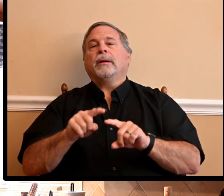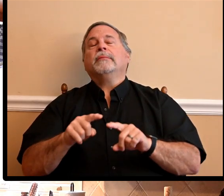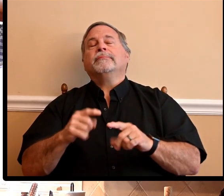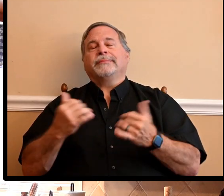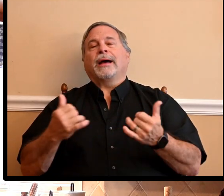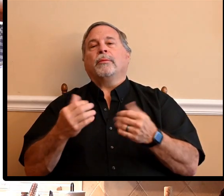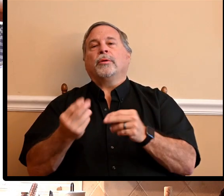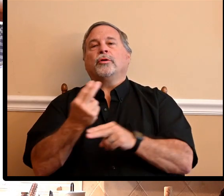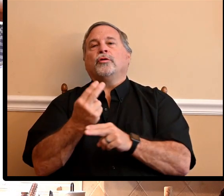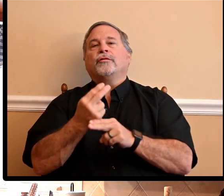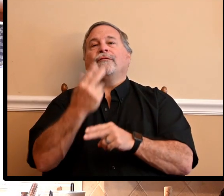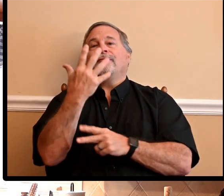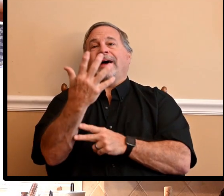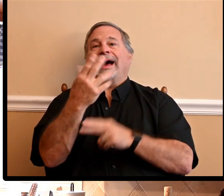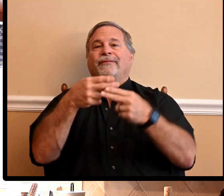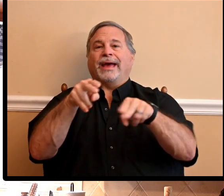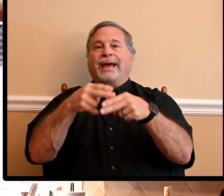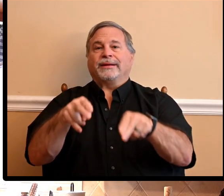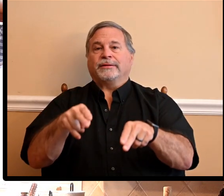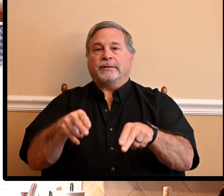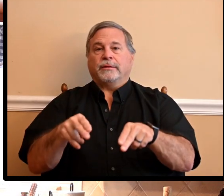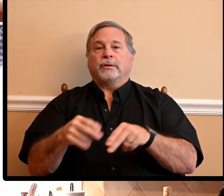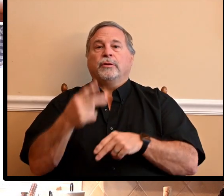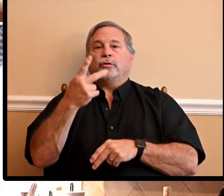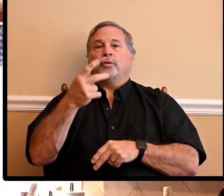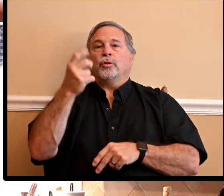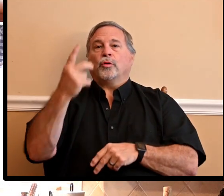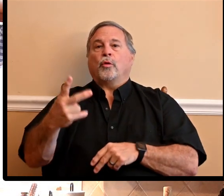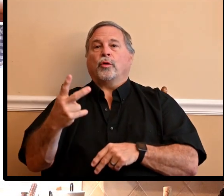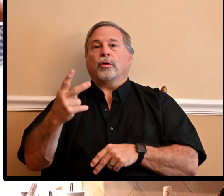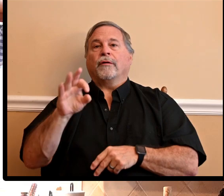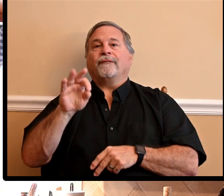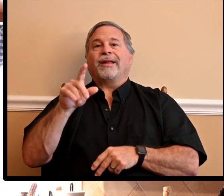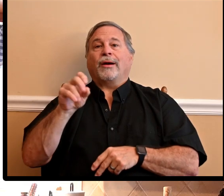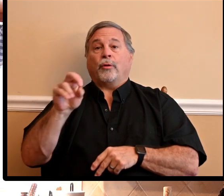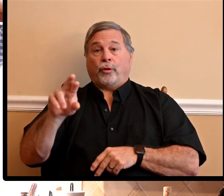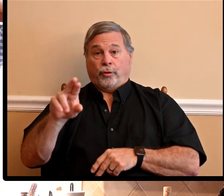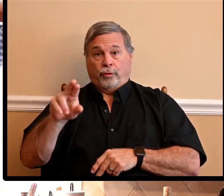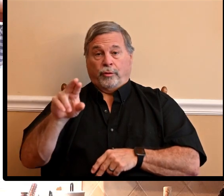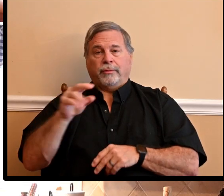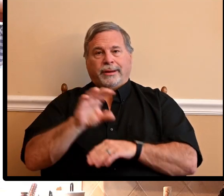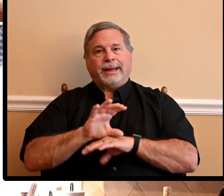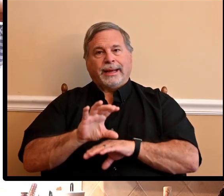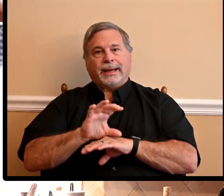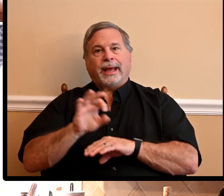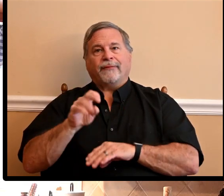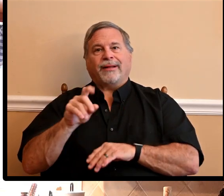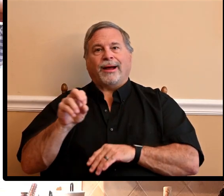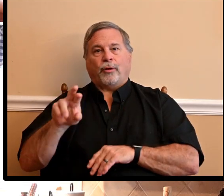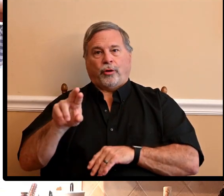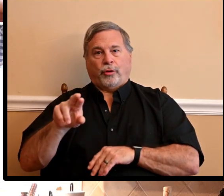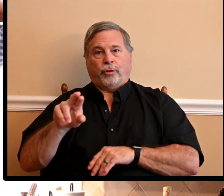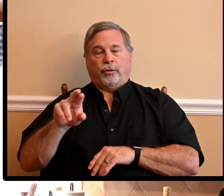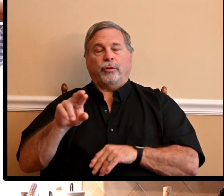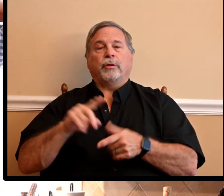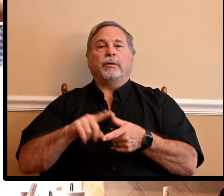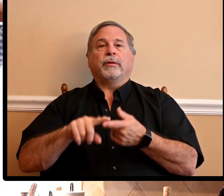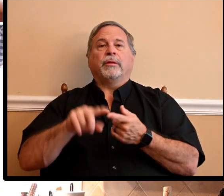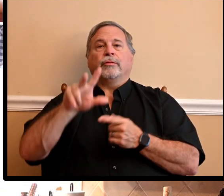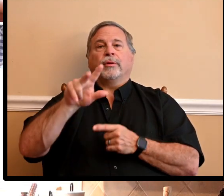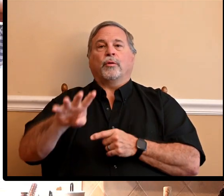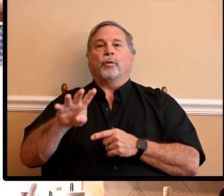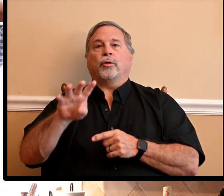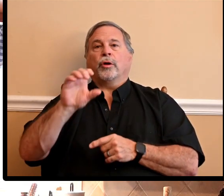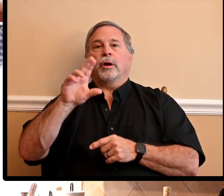we're going to be using 5 eggs. In this we're using about 2 1/4 cups of flour, and again that's the cake flour.